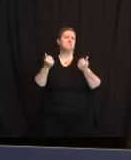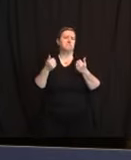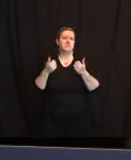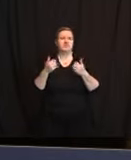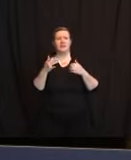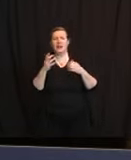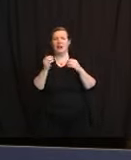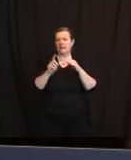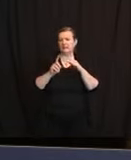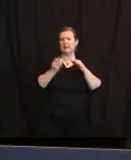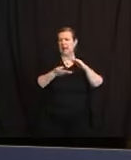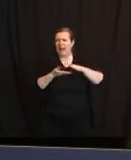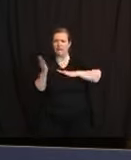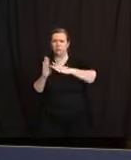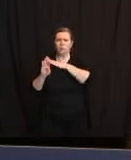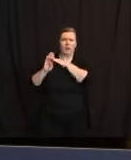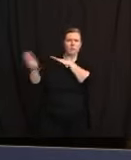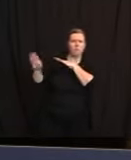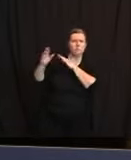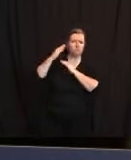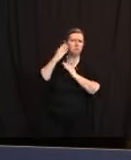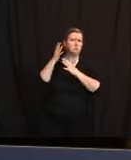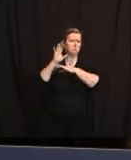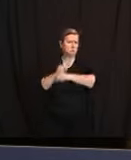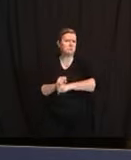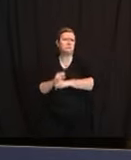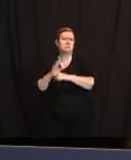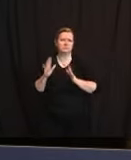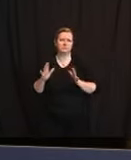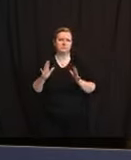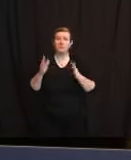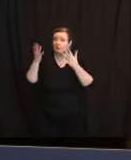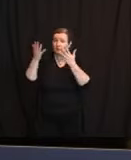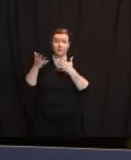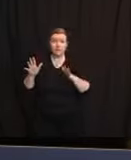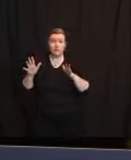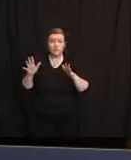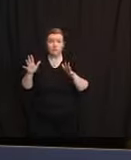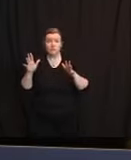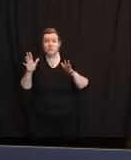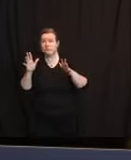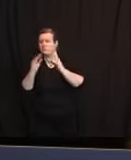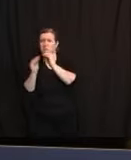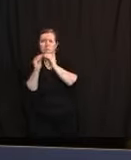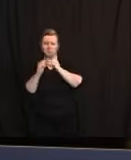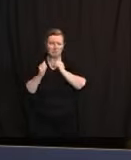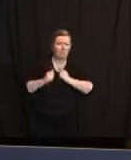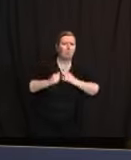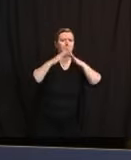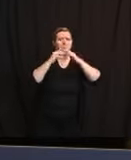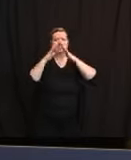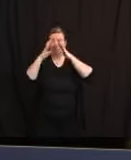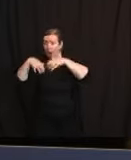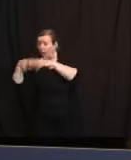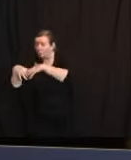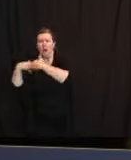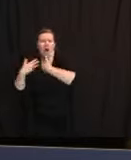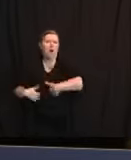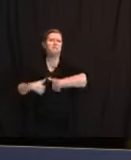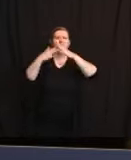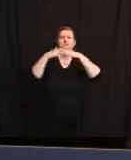and after the storm, we know that there's repairs. We know there's beach replenishment. We know that shop owners, homeowners have to make repairs